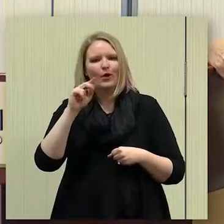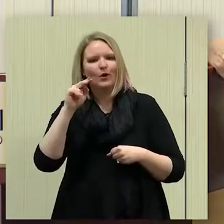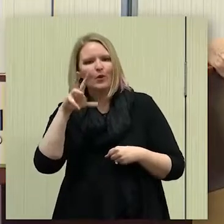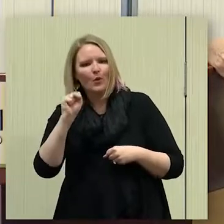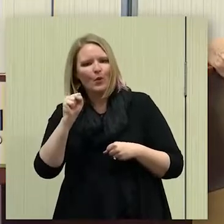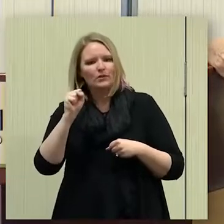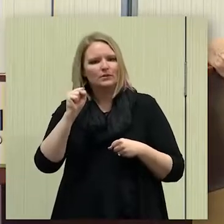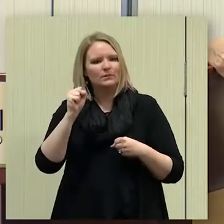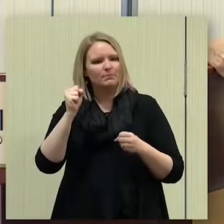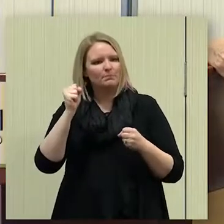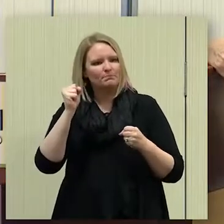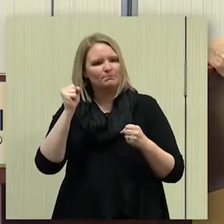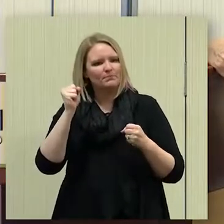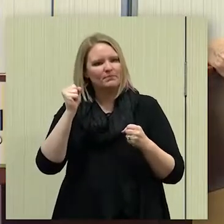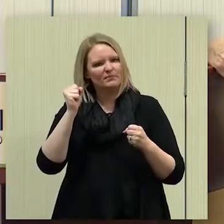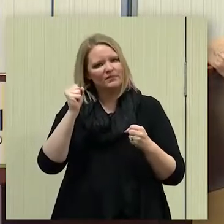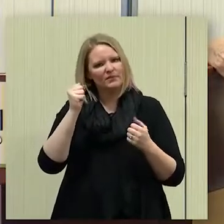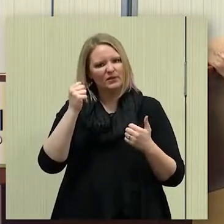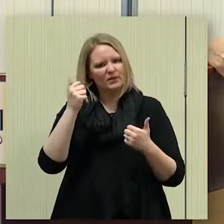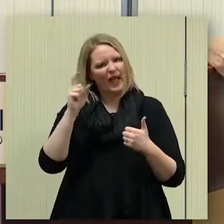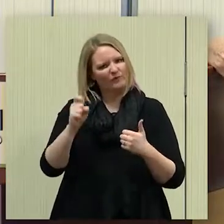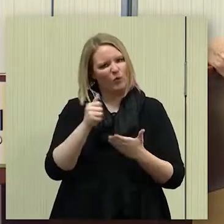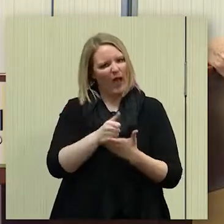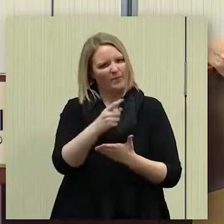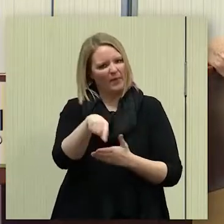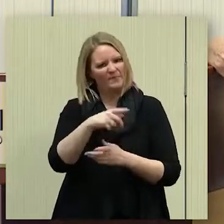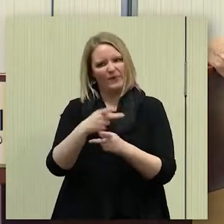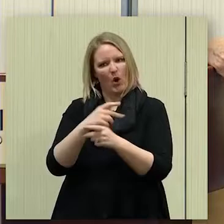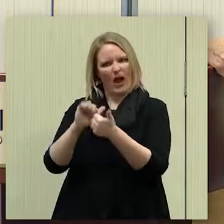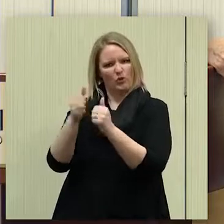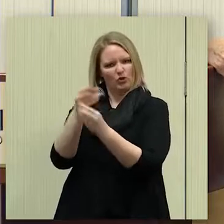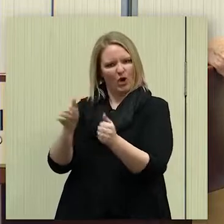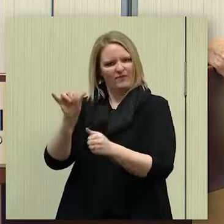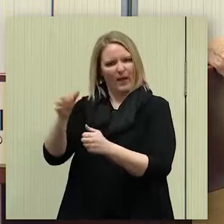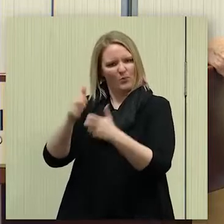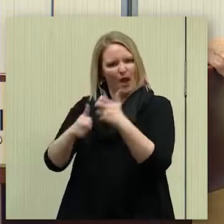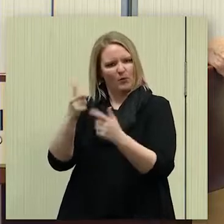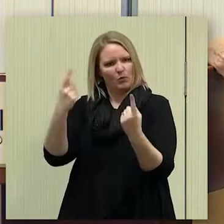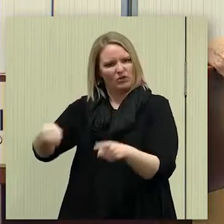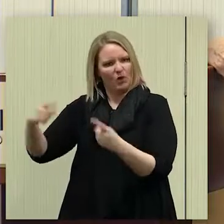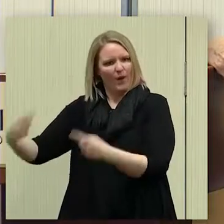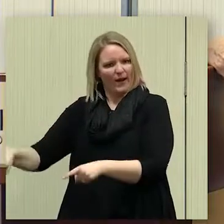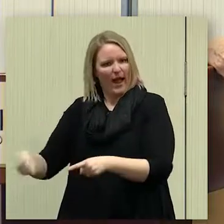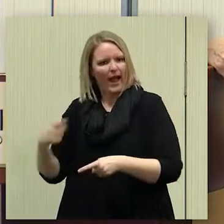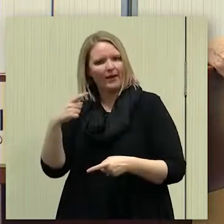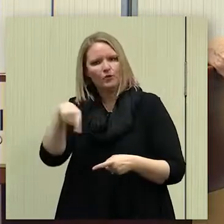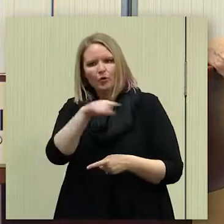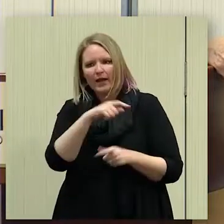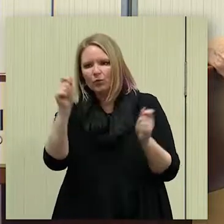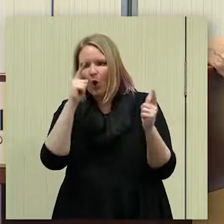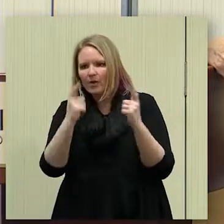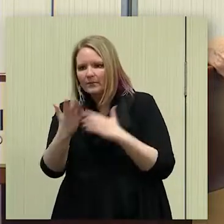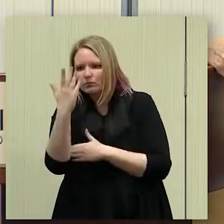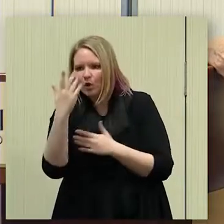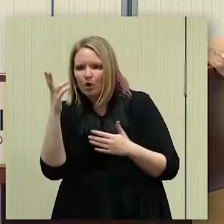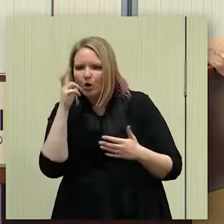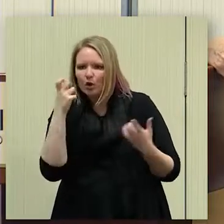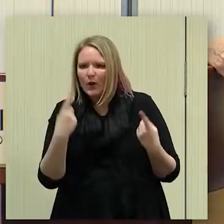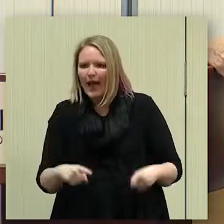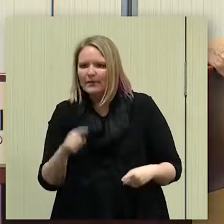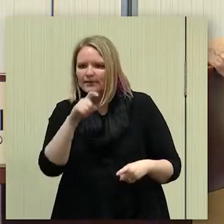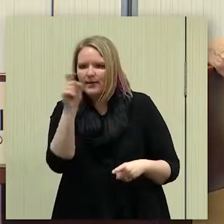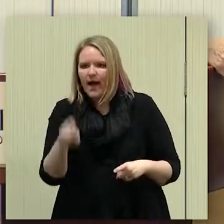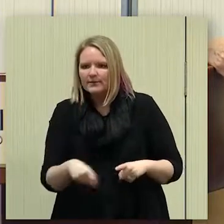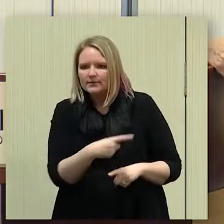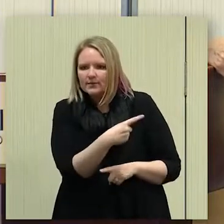that helping kids problem solve some of this stuff that's going on. I'm sure you all woke up this morning and heard about what's going on in Texas,